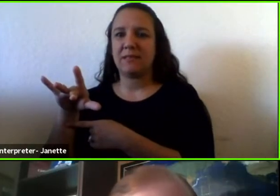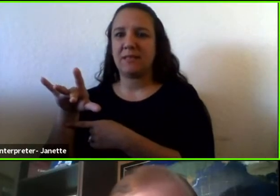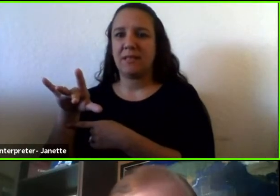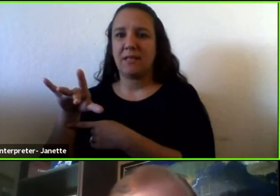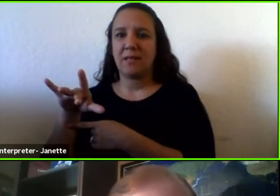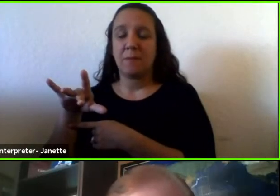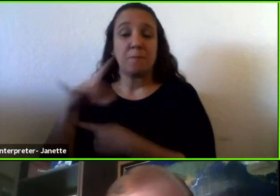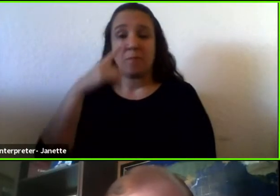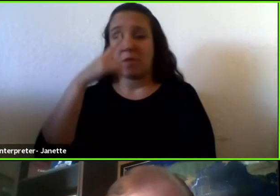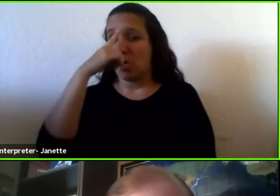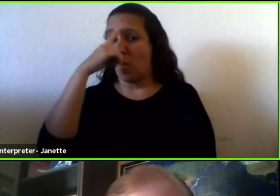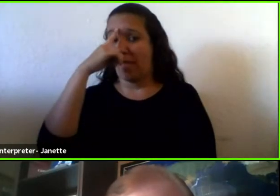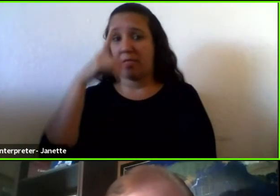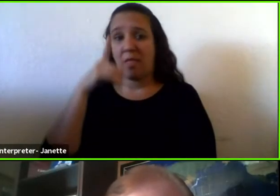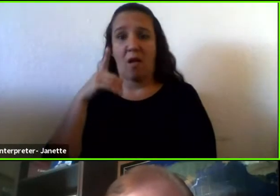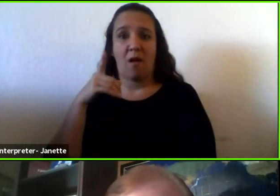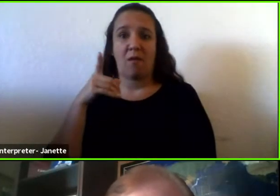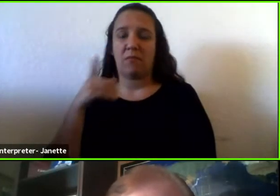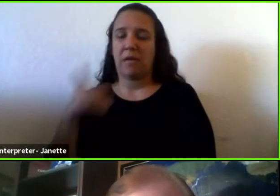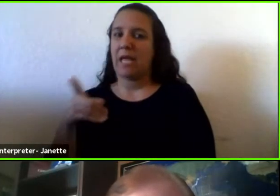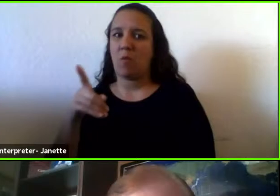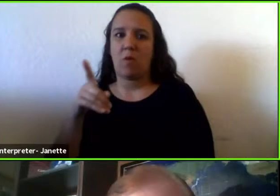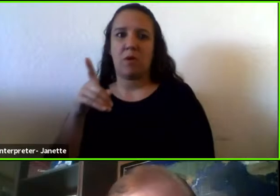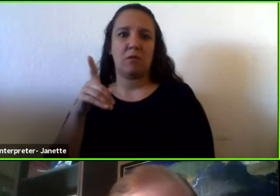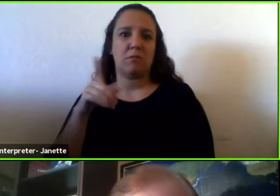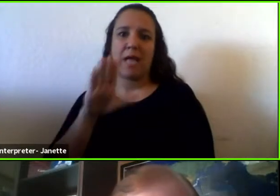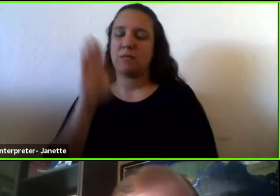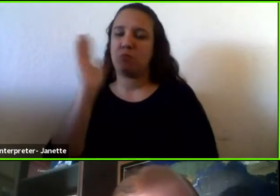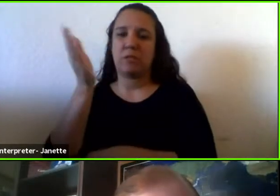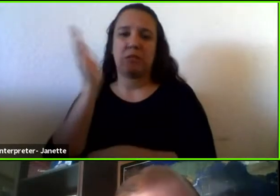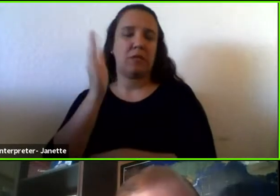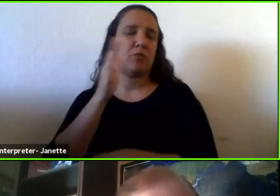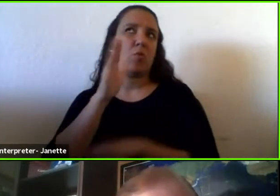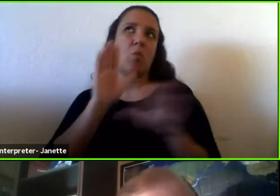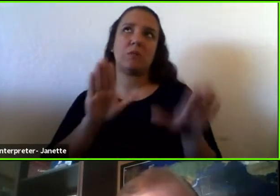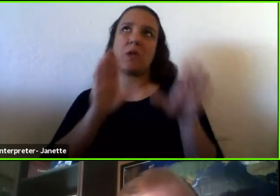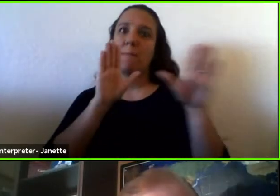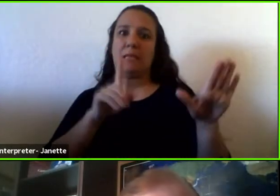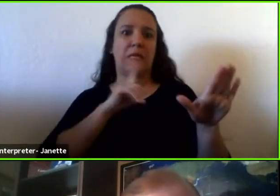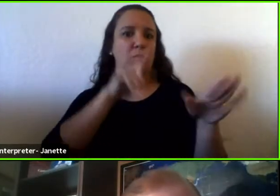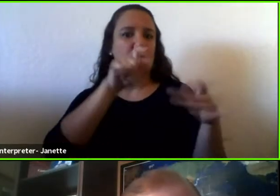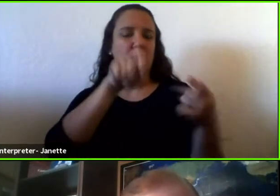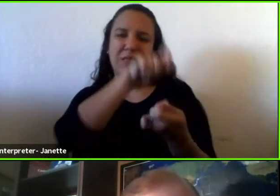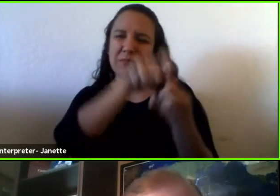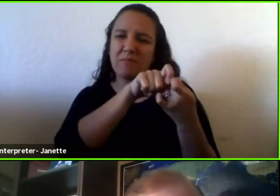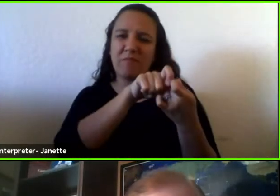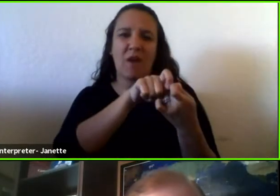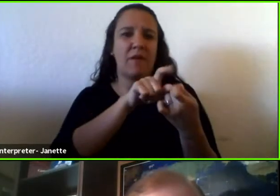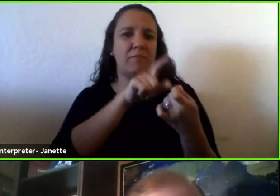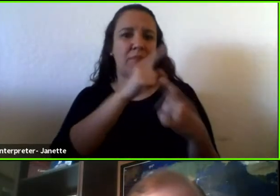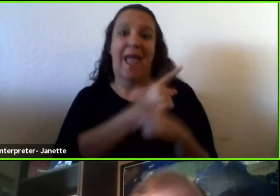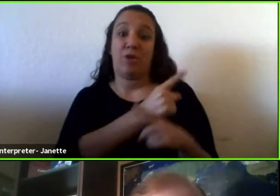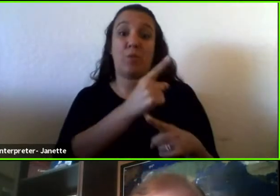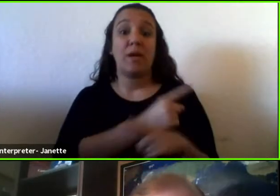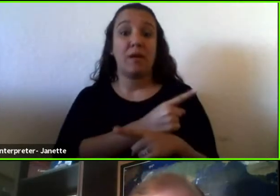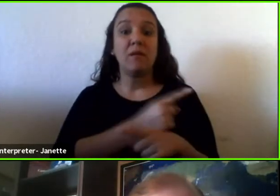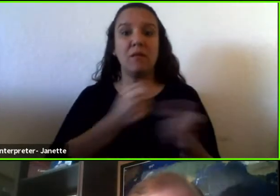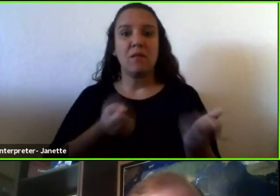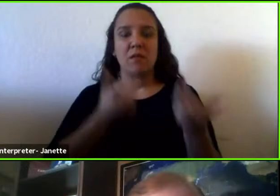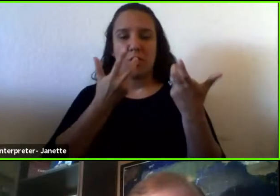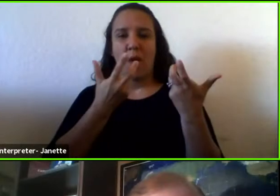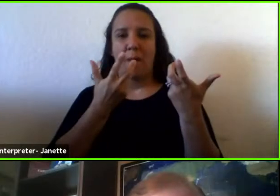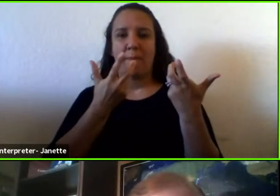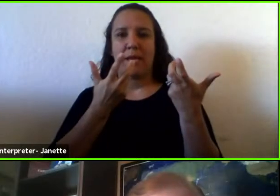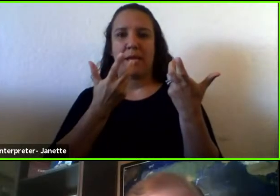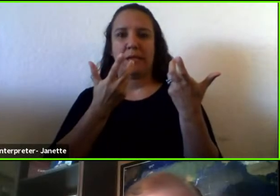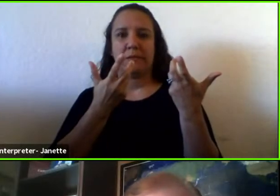thought he was spot on. It really is a lot about mindset, and it was funny how many parallels, you